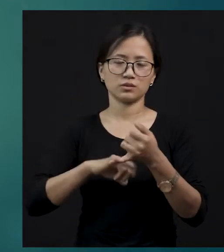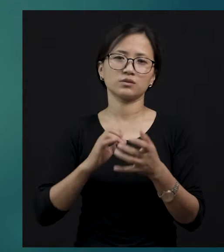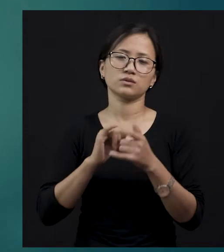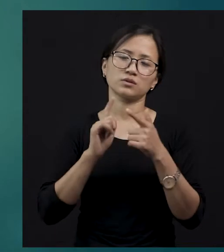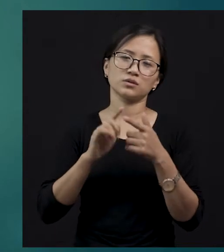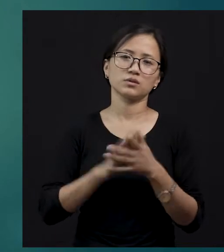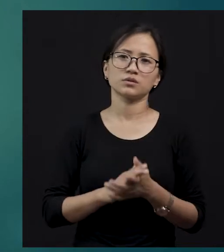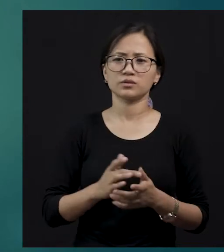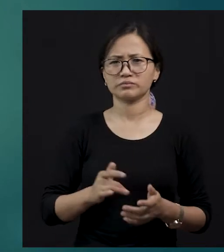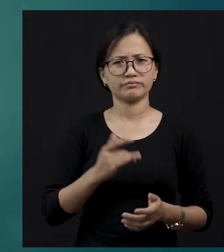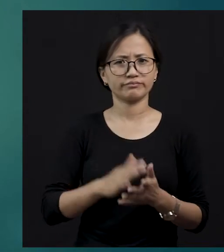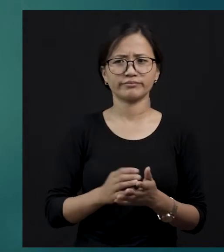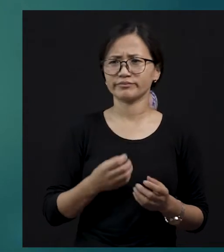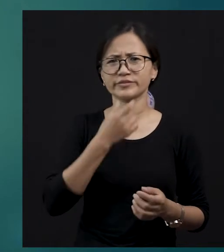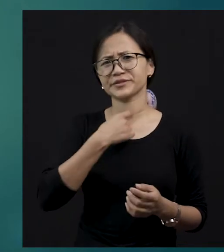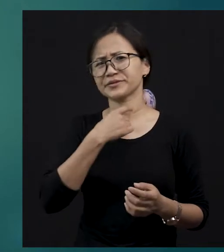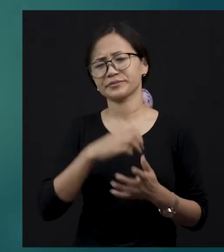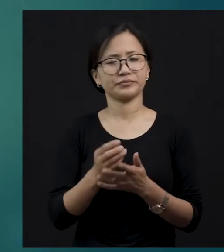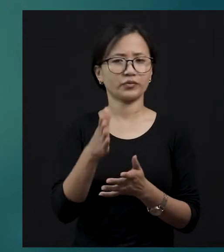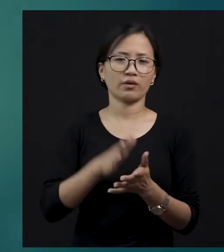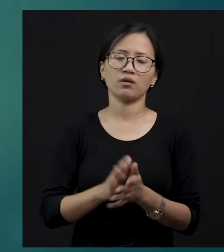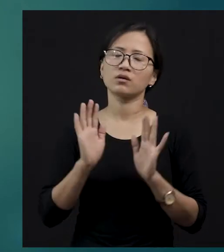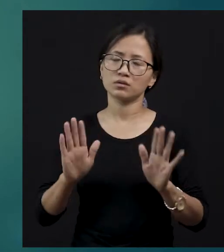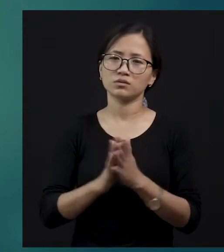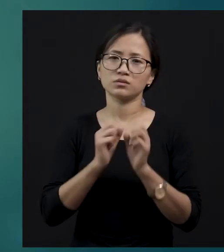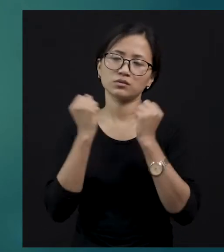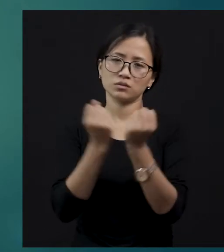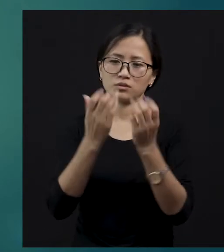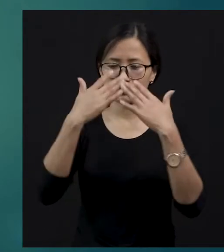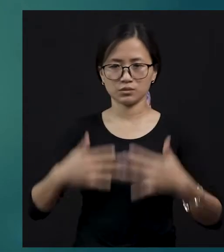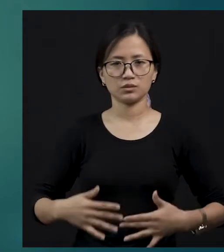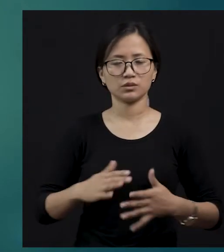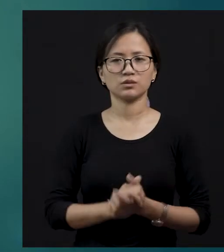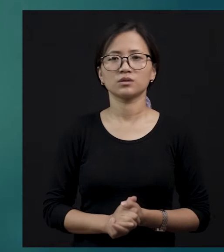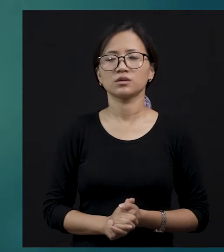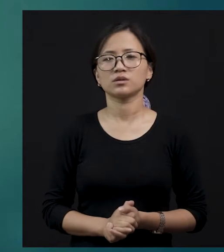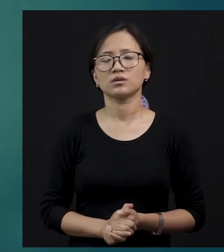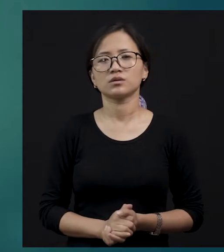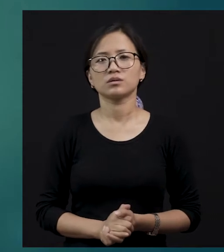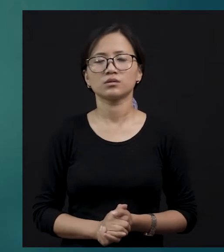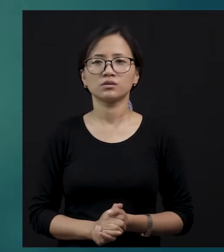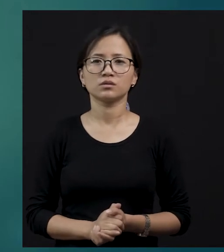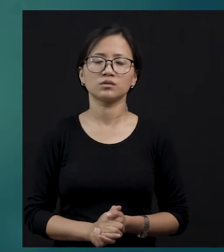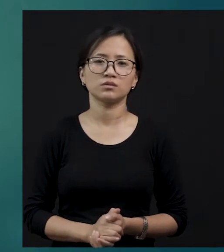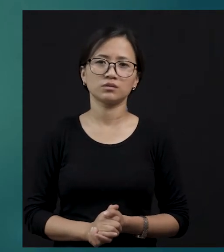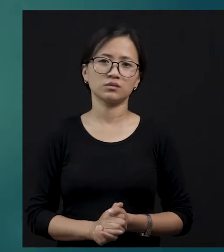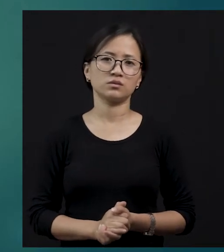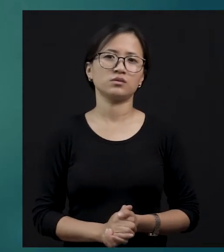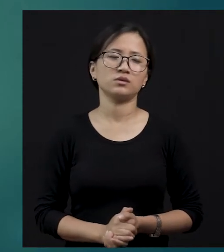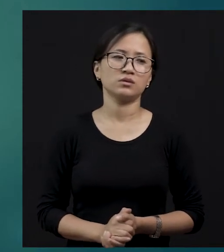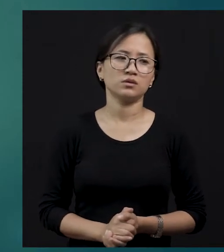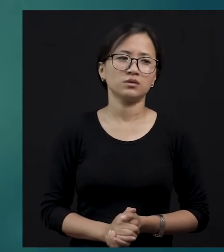not selfish. In our term, we can say they're social beings, right? Human beings want to be in society. That's why we call ourselves